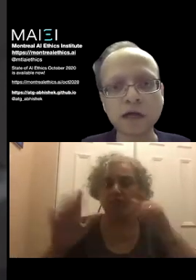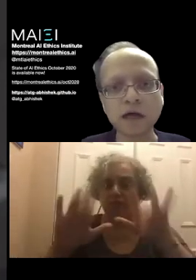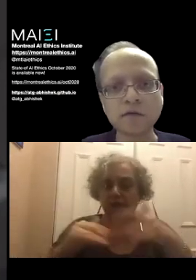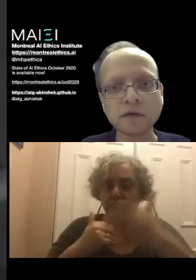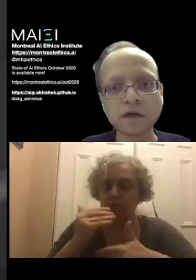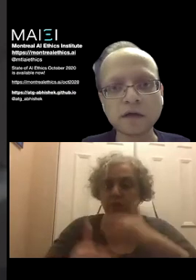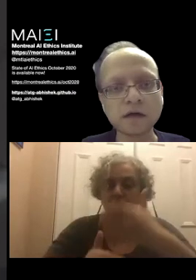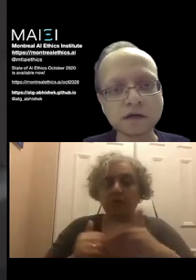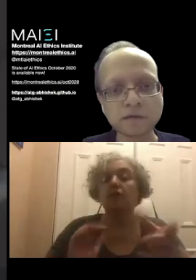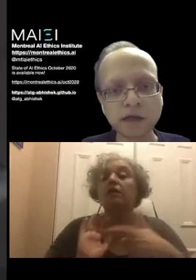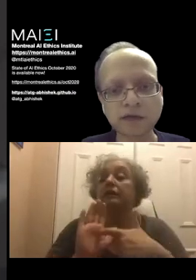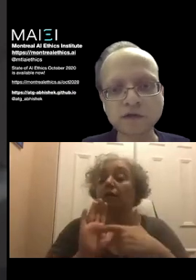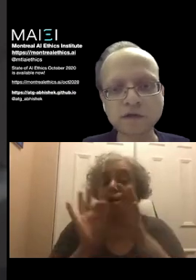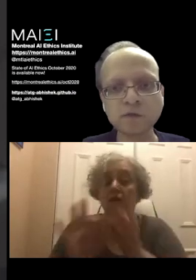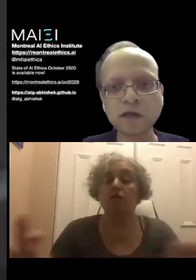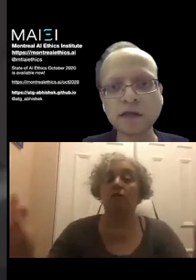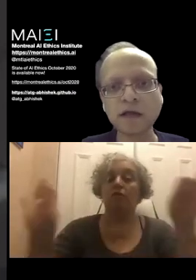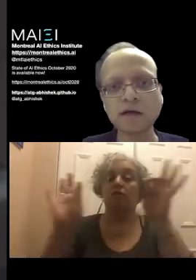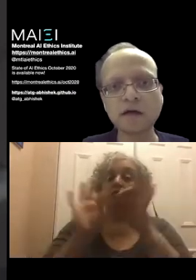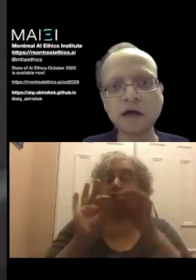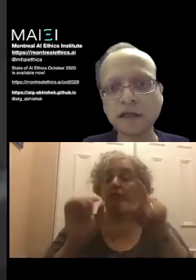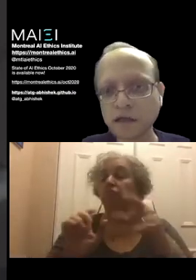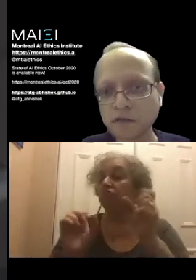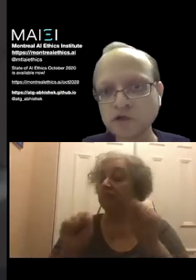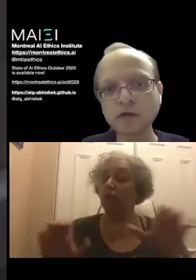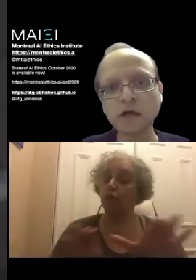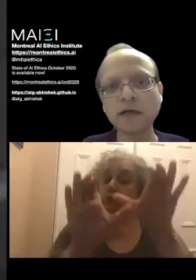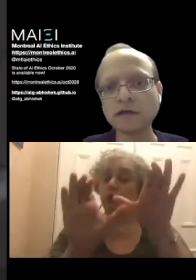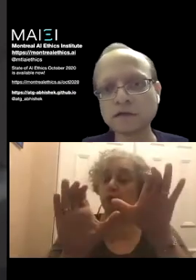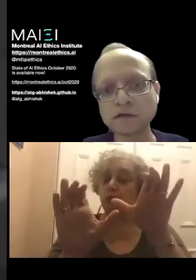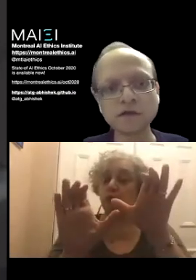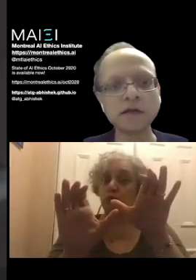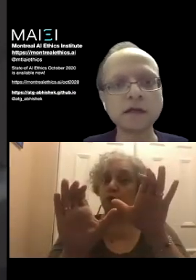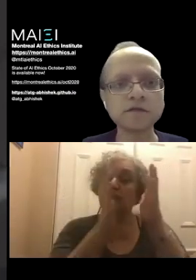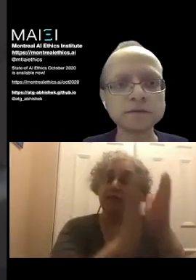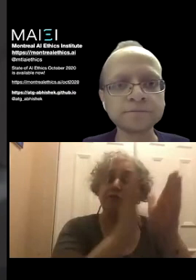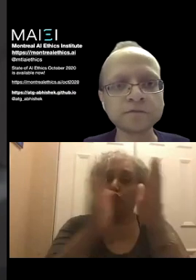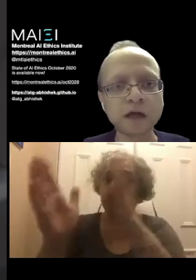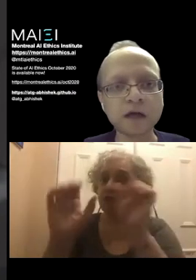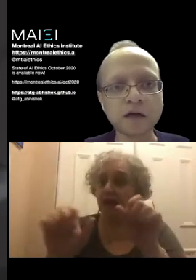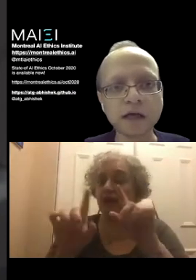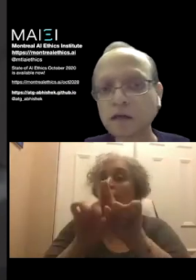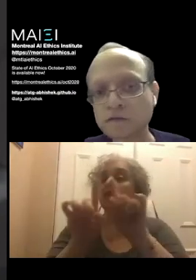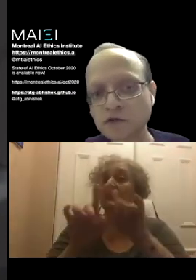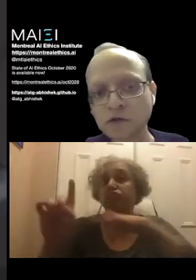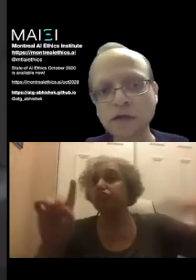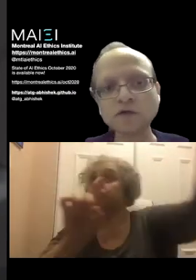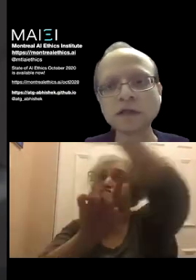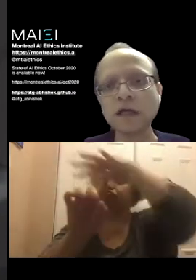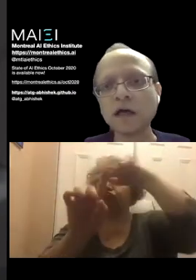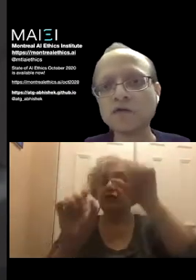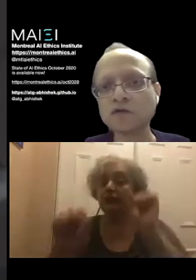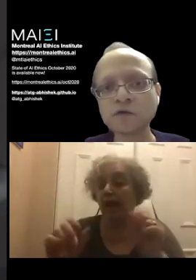important, there are some actions that we can take at an individual and at the societal level. At an individual